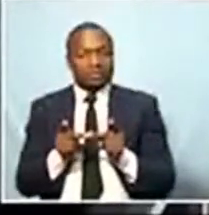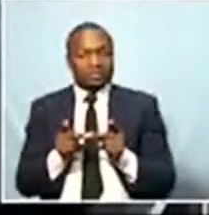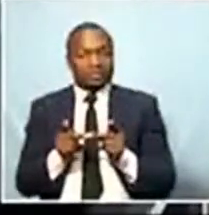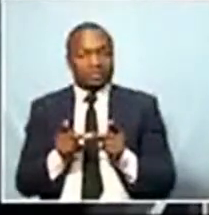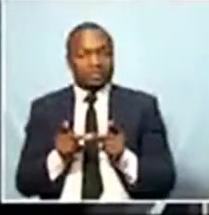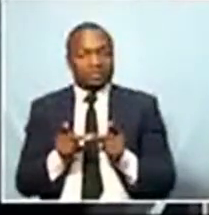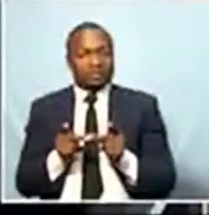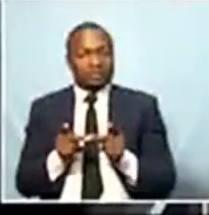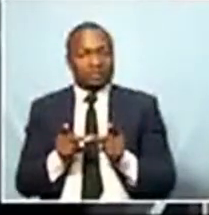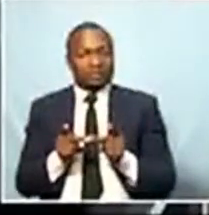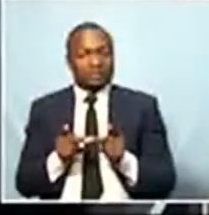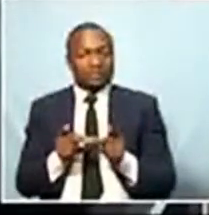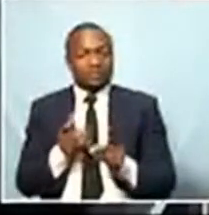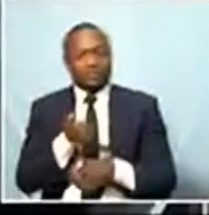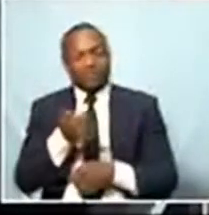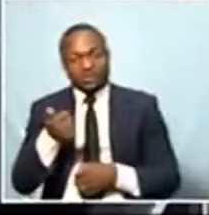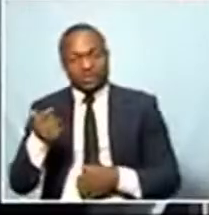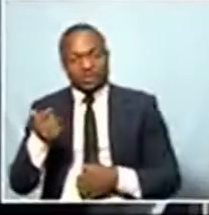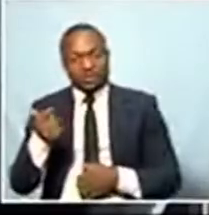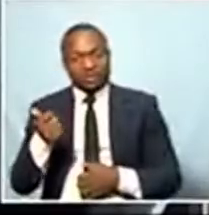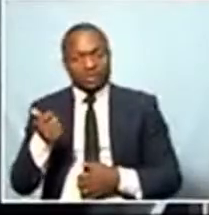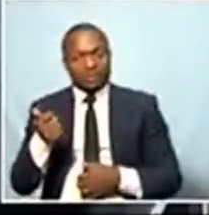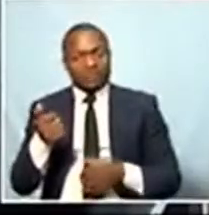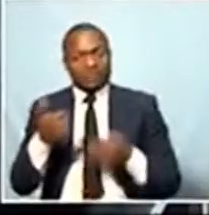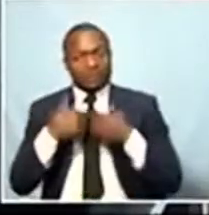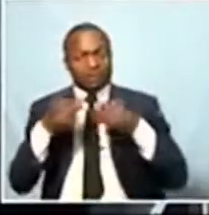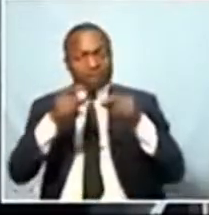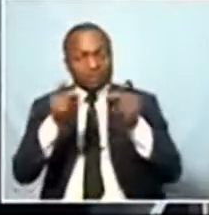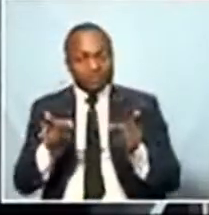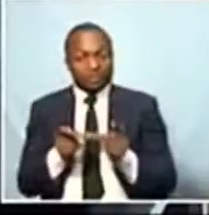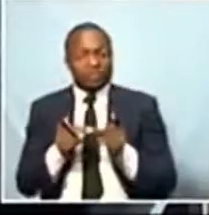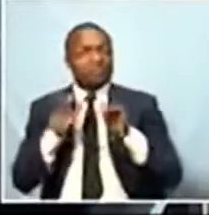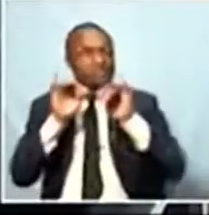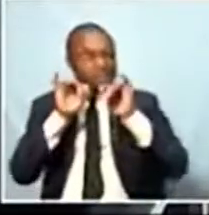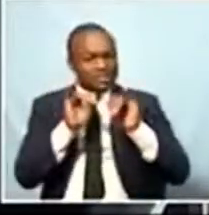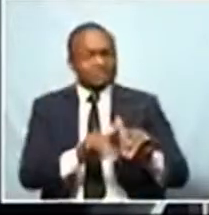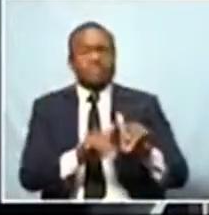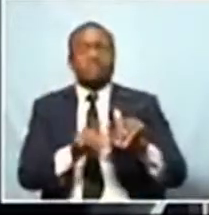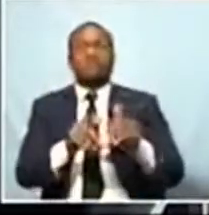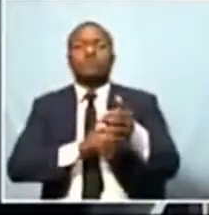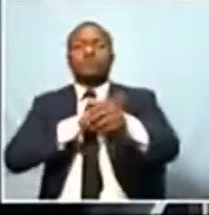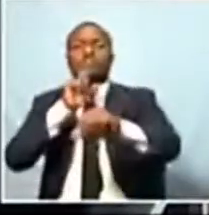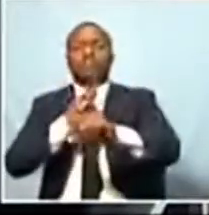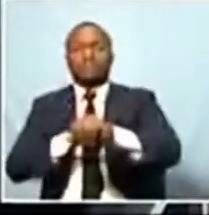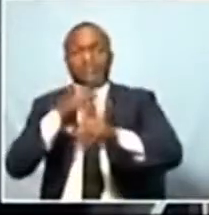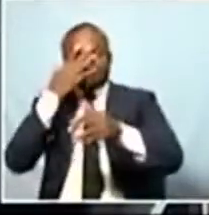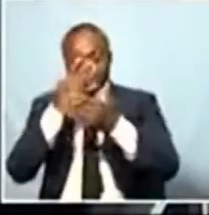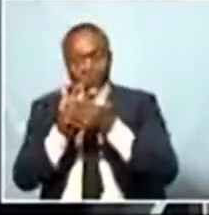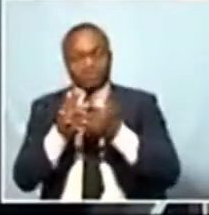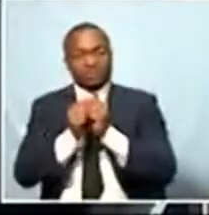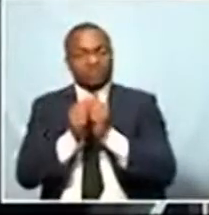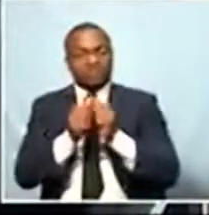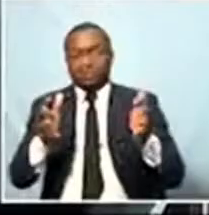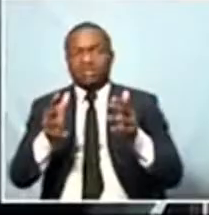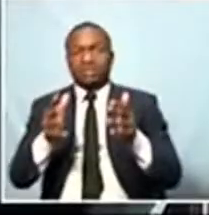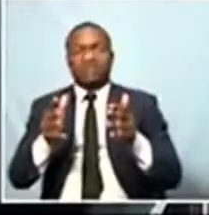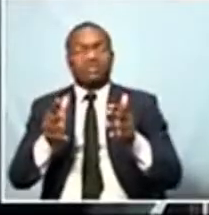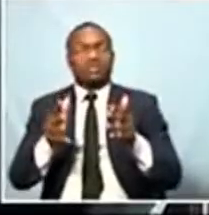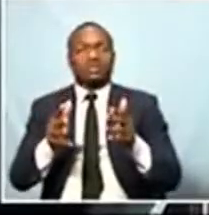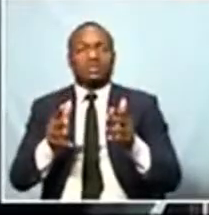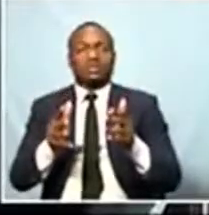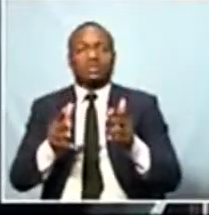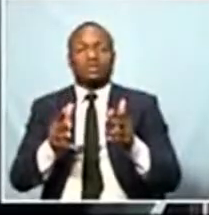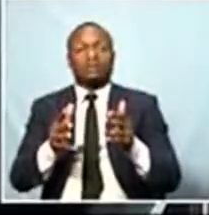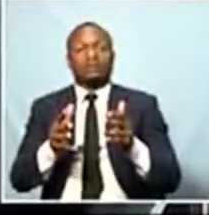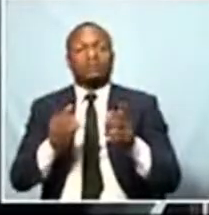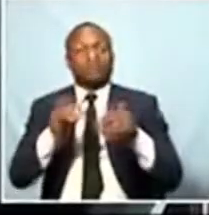cells and others, that we have persons who have overstayed in police custody without being charged. And one of